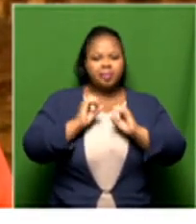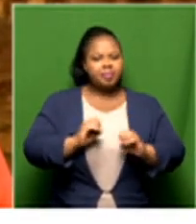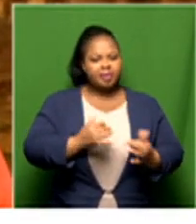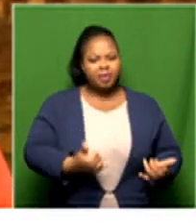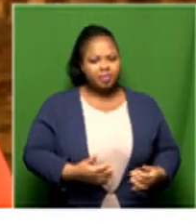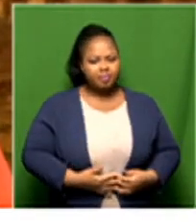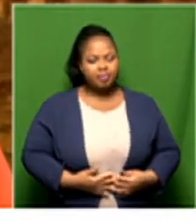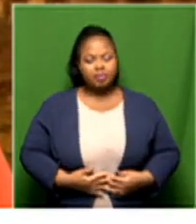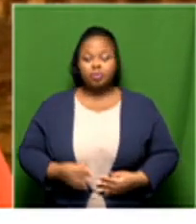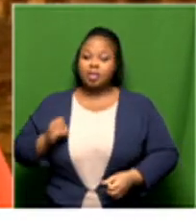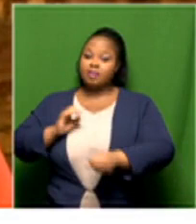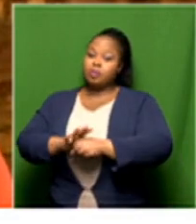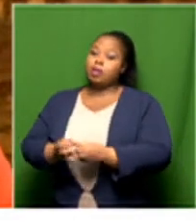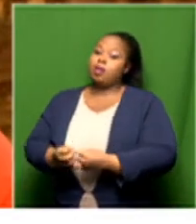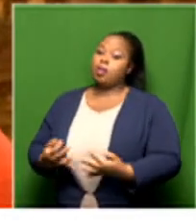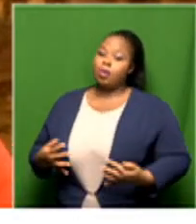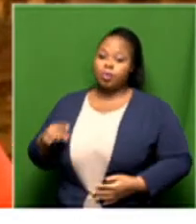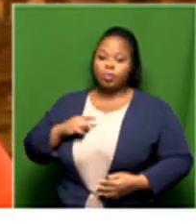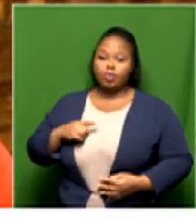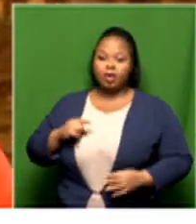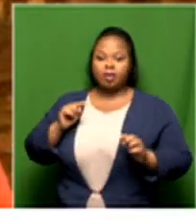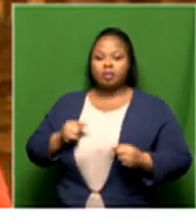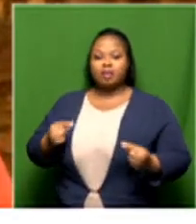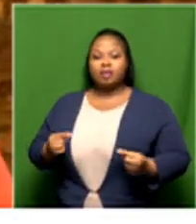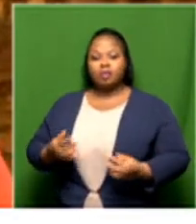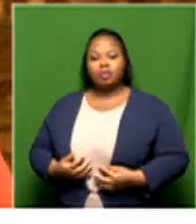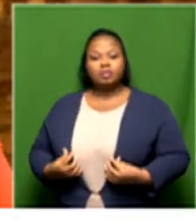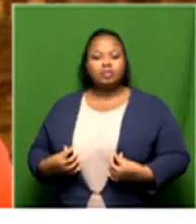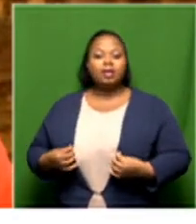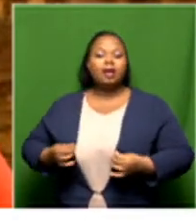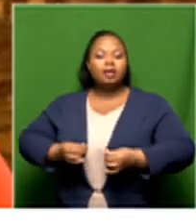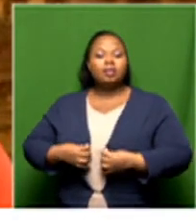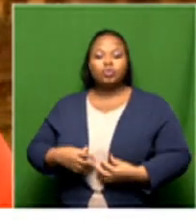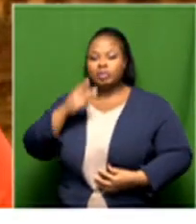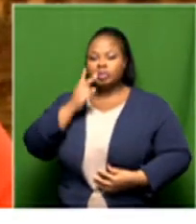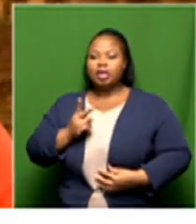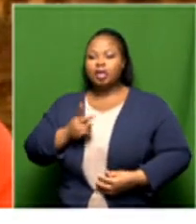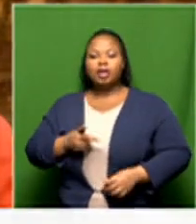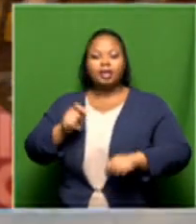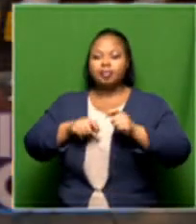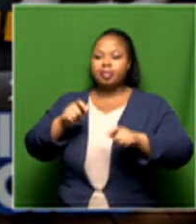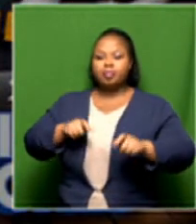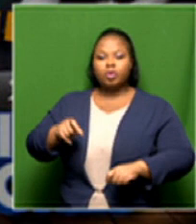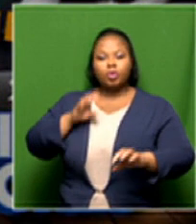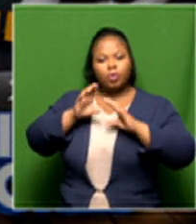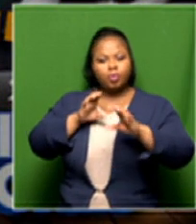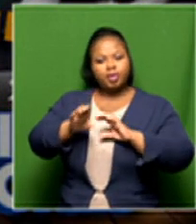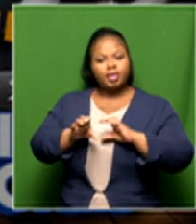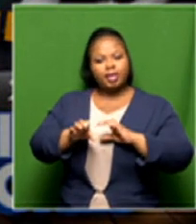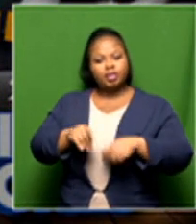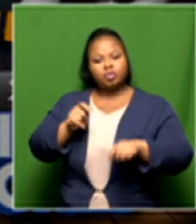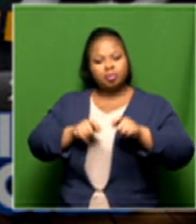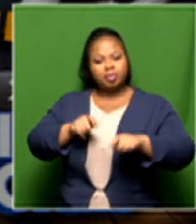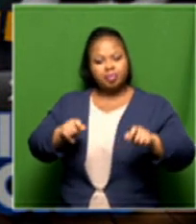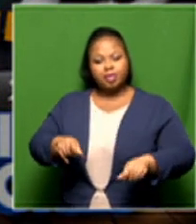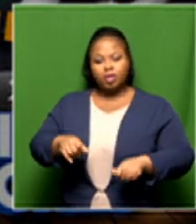Oh, it's affected me so much, not being able to break the fourth wall, so to speak, to be able to, like, communicate to people and feed off of people